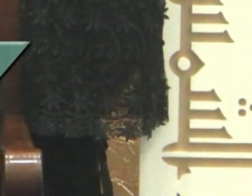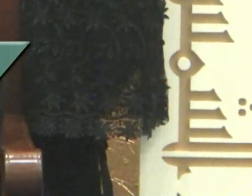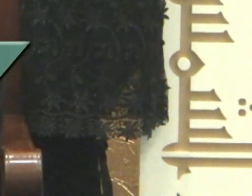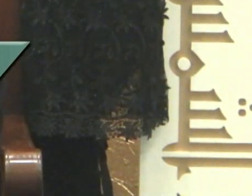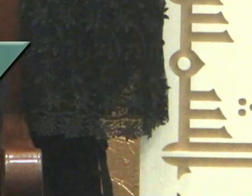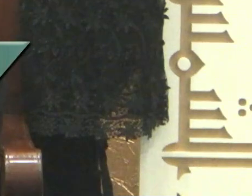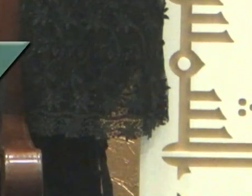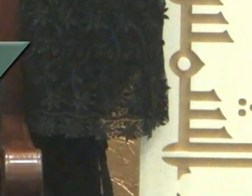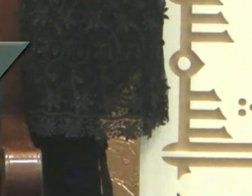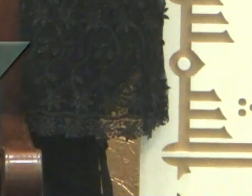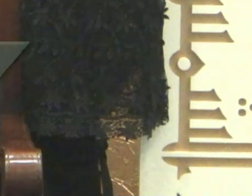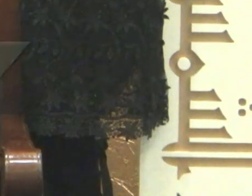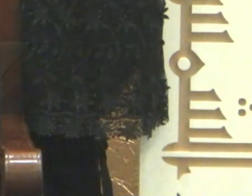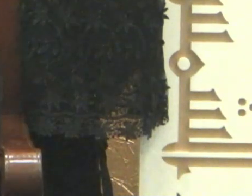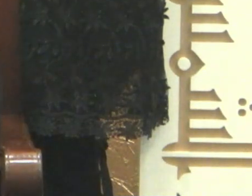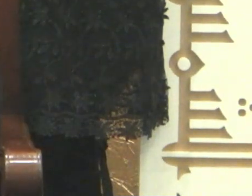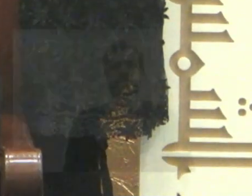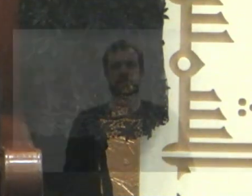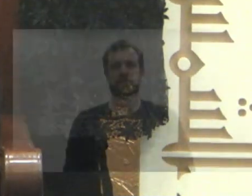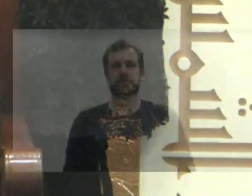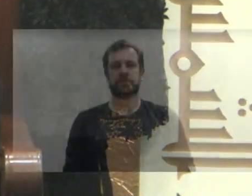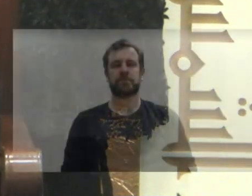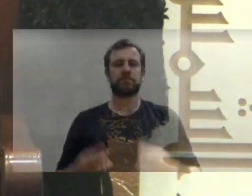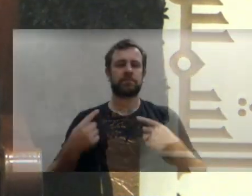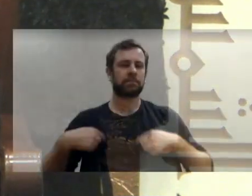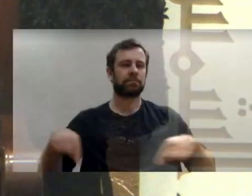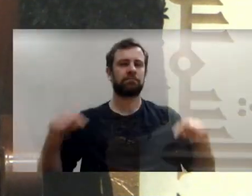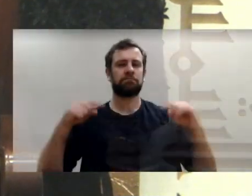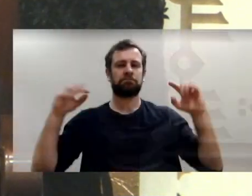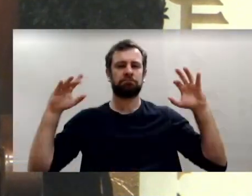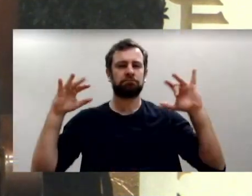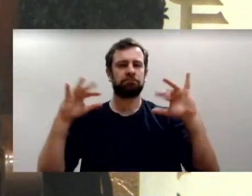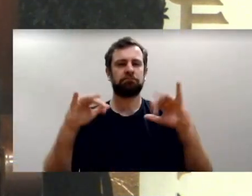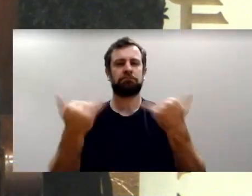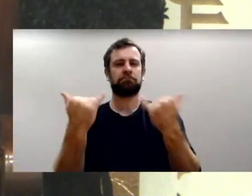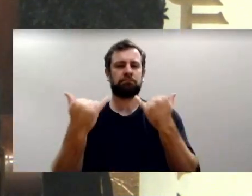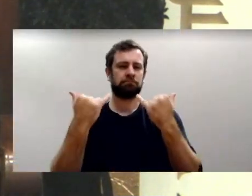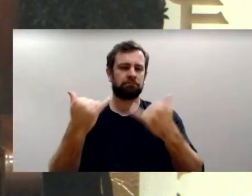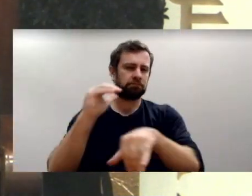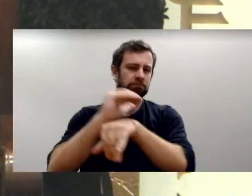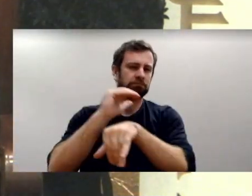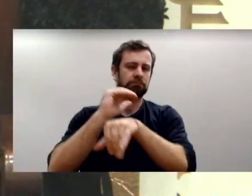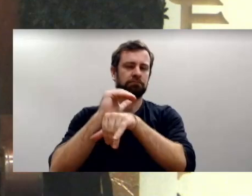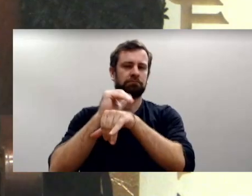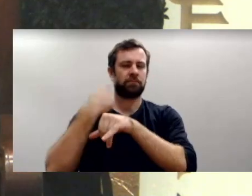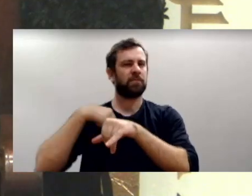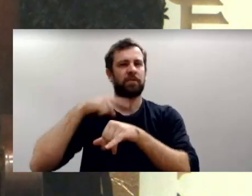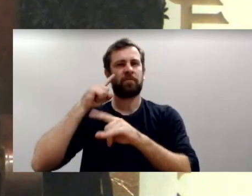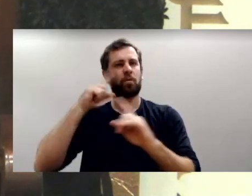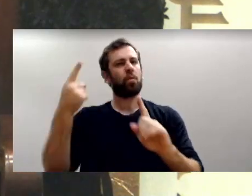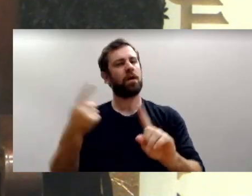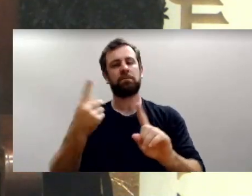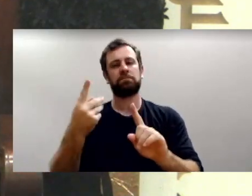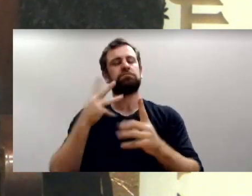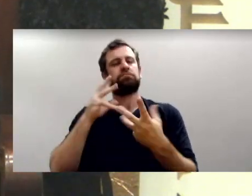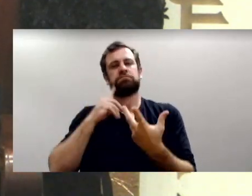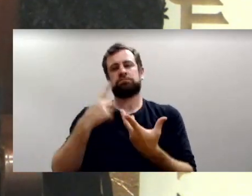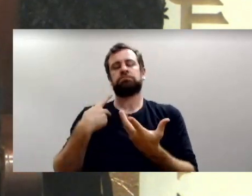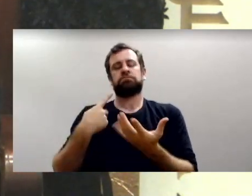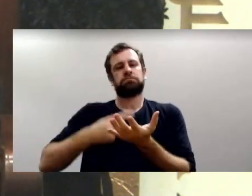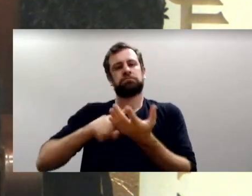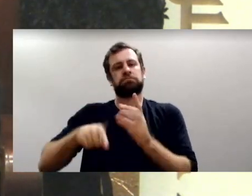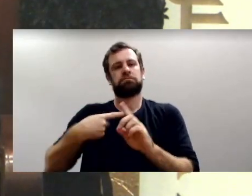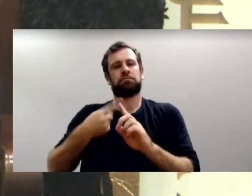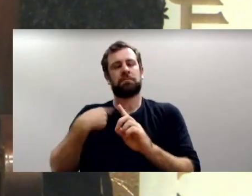We've gathered tonight to commemorate the eve of the demise of the Prophet of Islam, Hazrat Muhammad